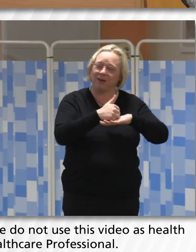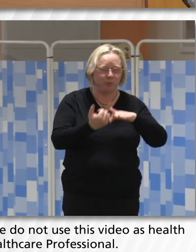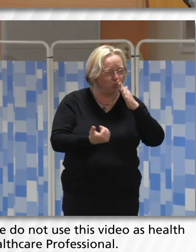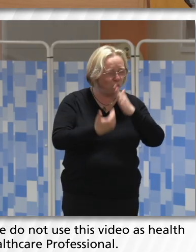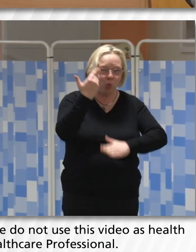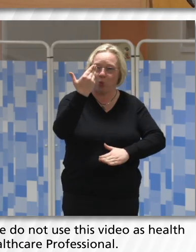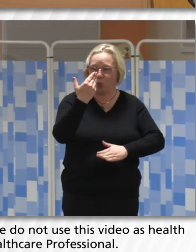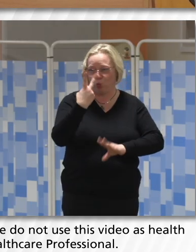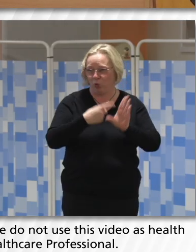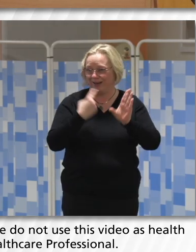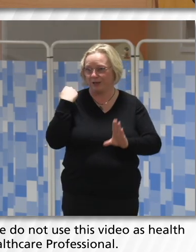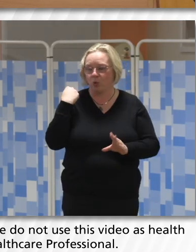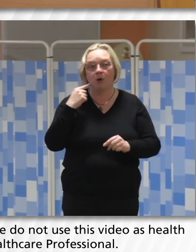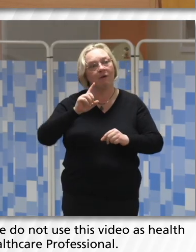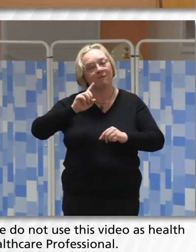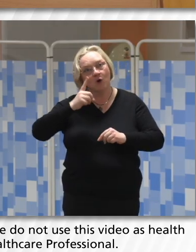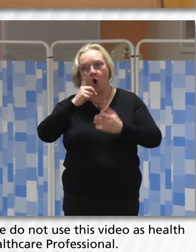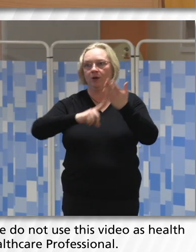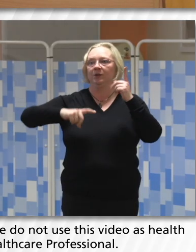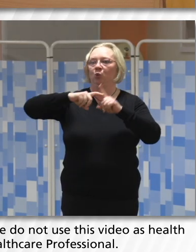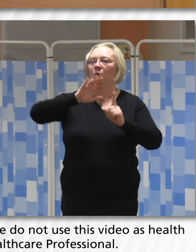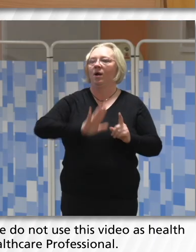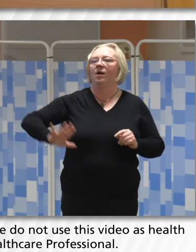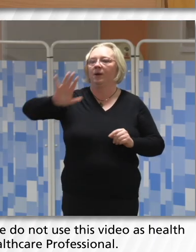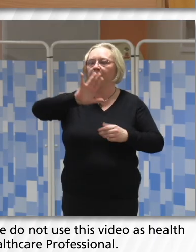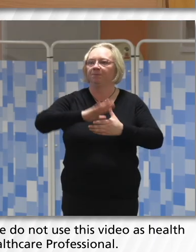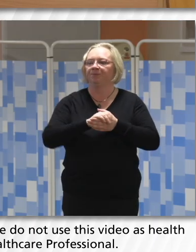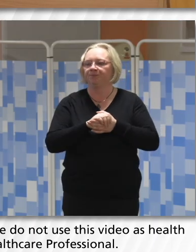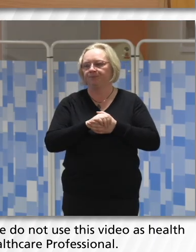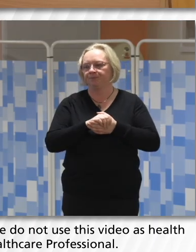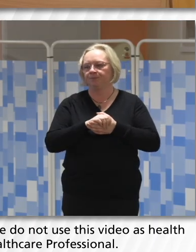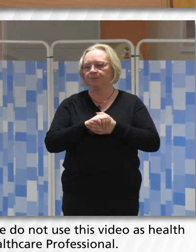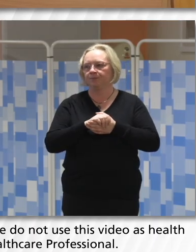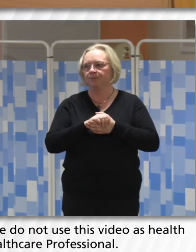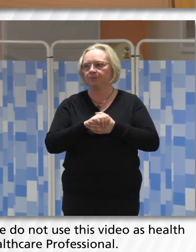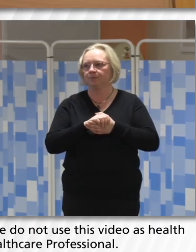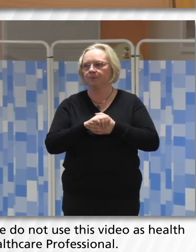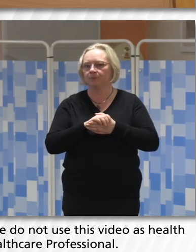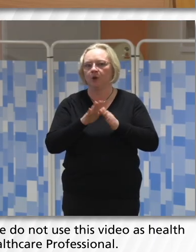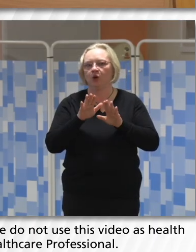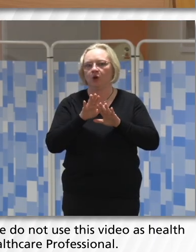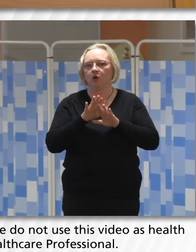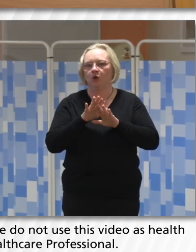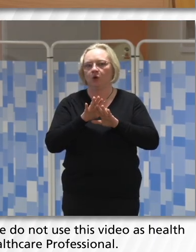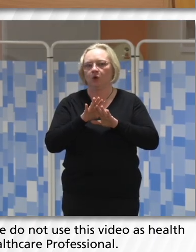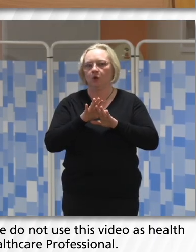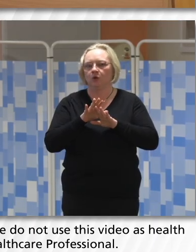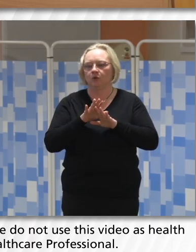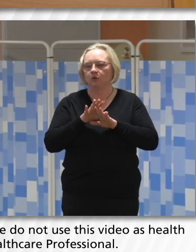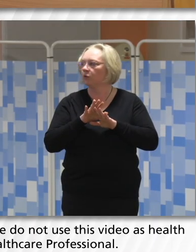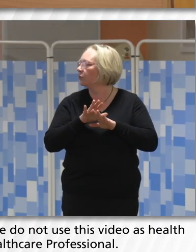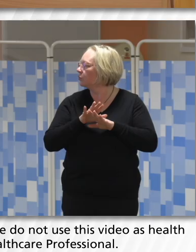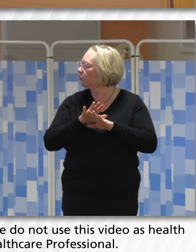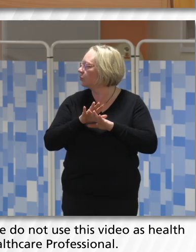before. And again, we were the first in the country to do this. We weren't the first to get an allied health professional bid from Parkinson's